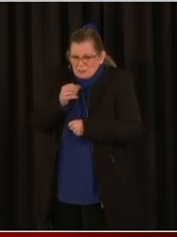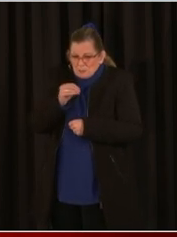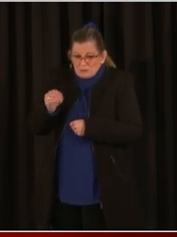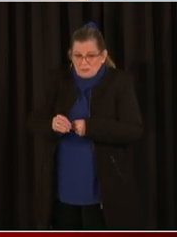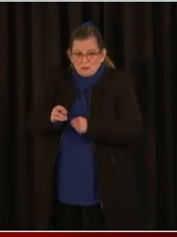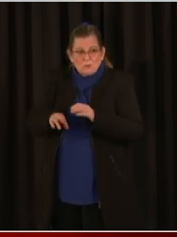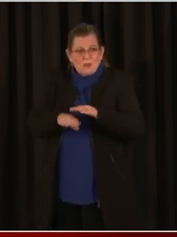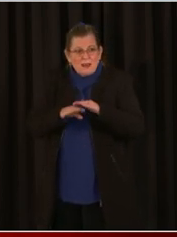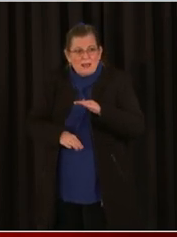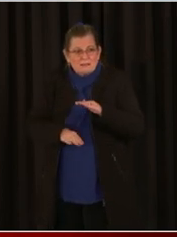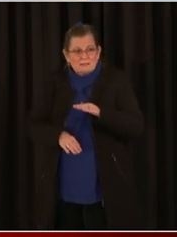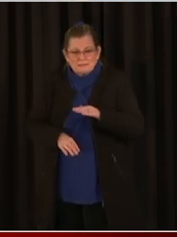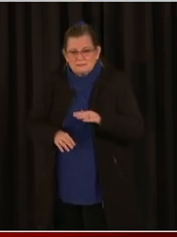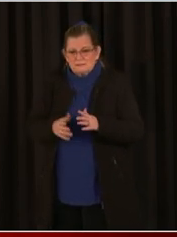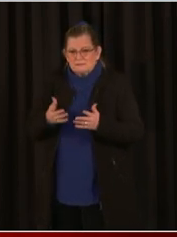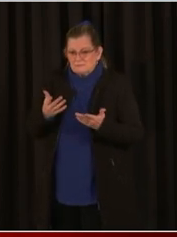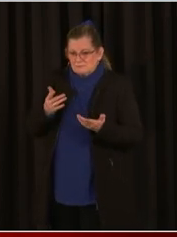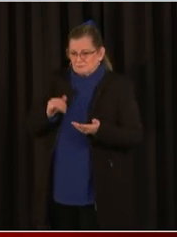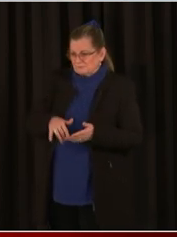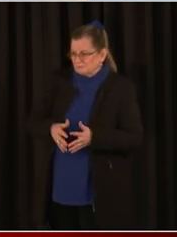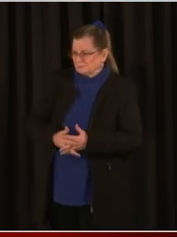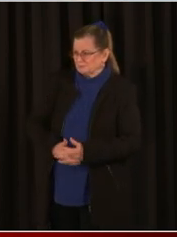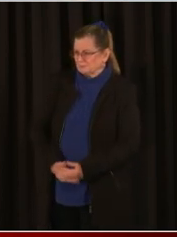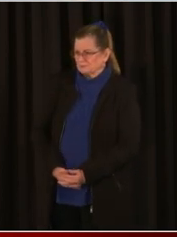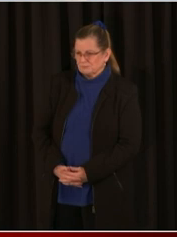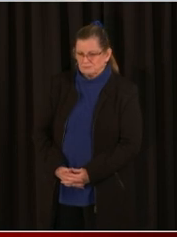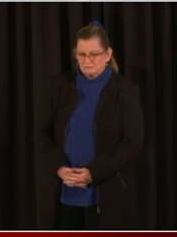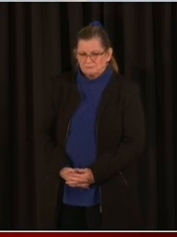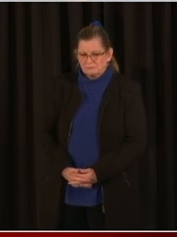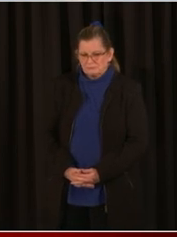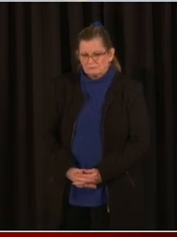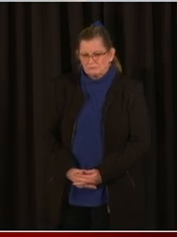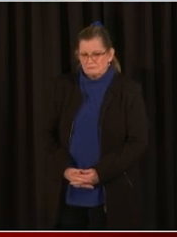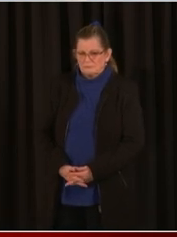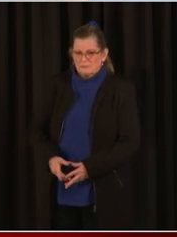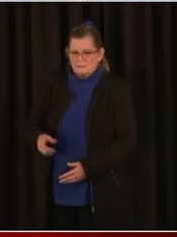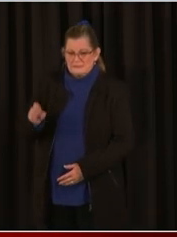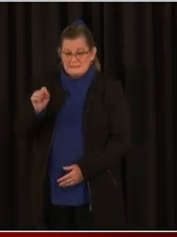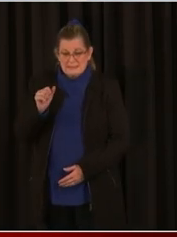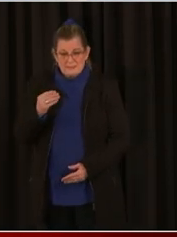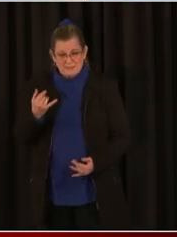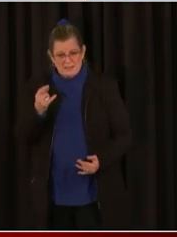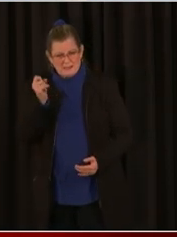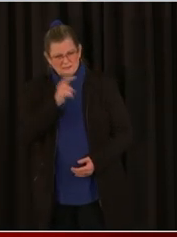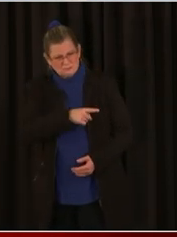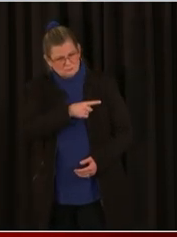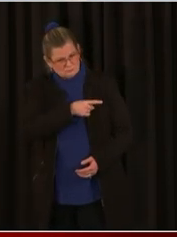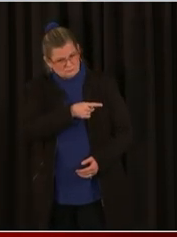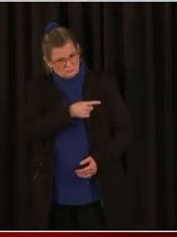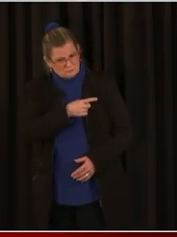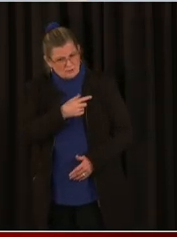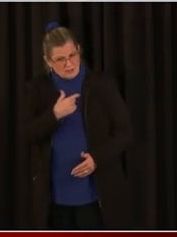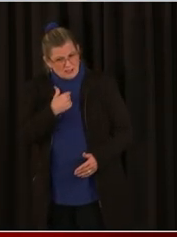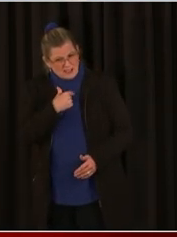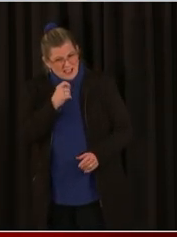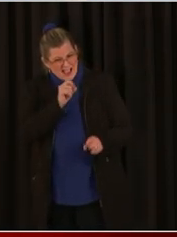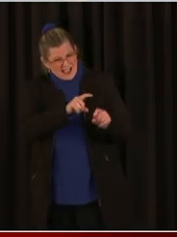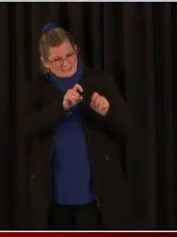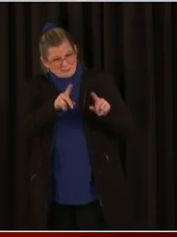10% or less every week of what you really need. So I guess your thing is to ask people to keep